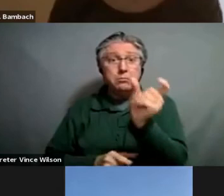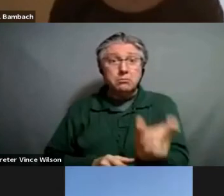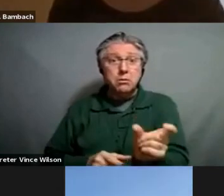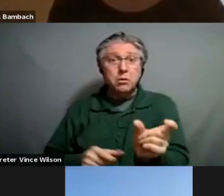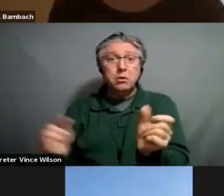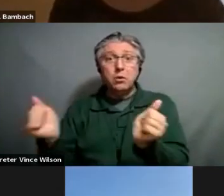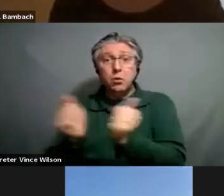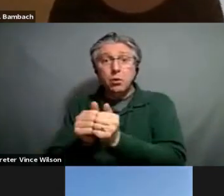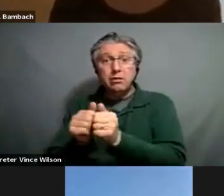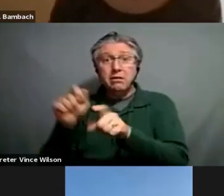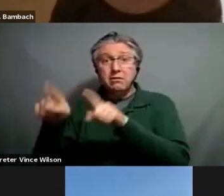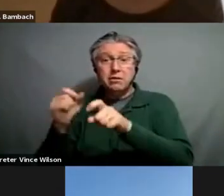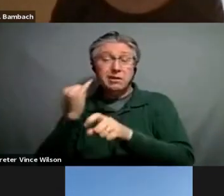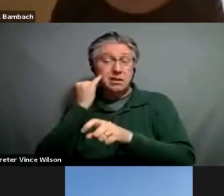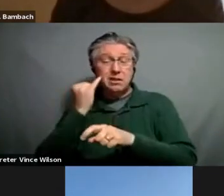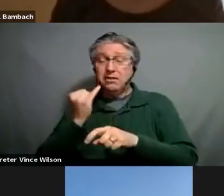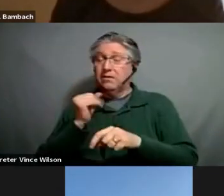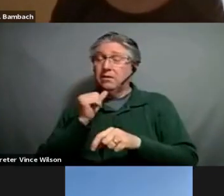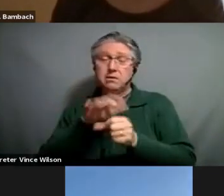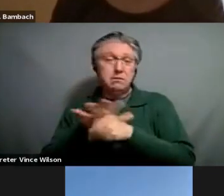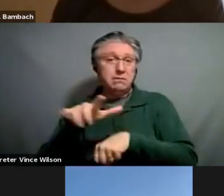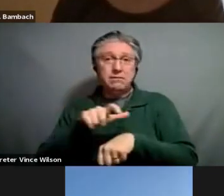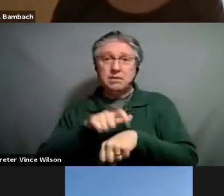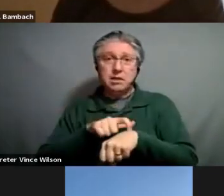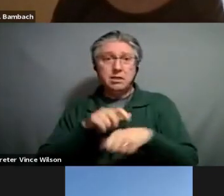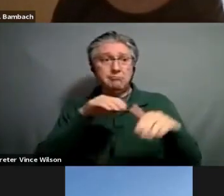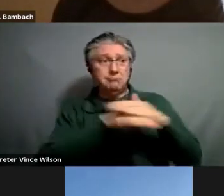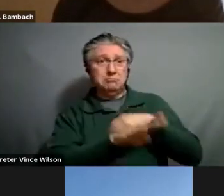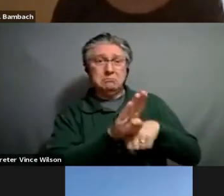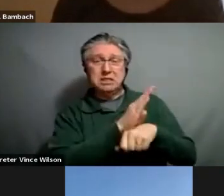if we were at a company and didn't have enough time to do interviews?